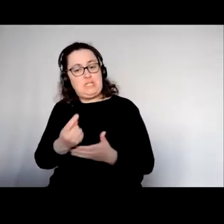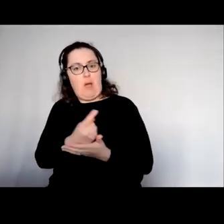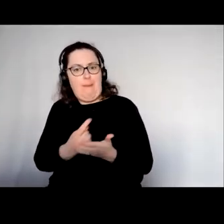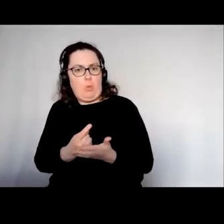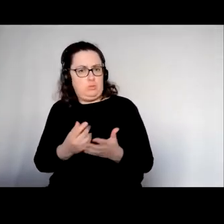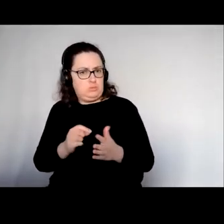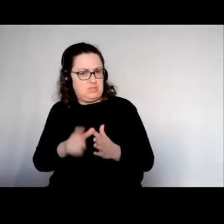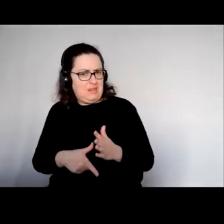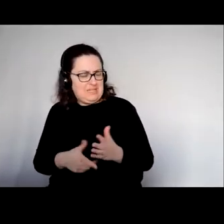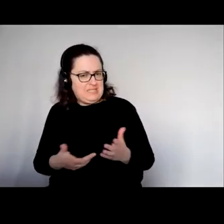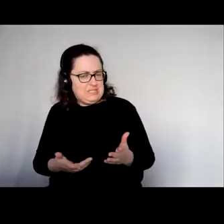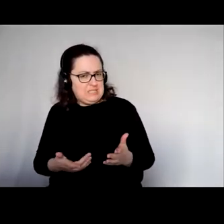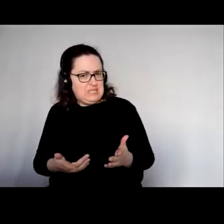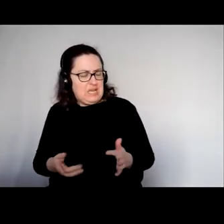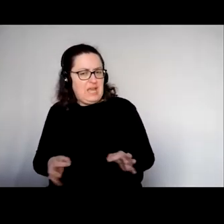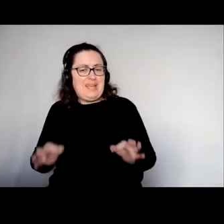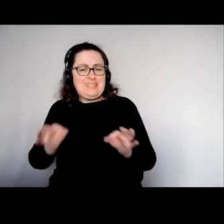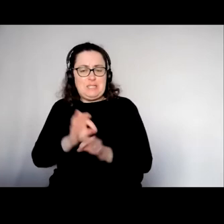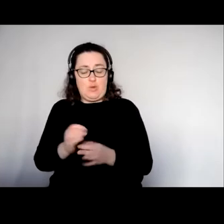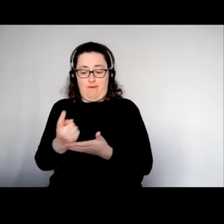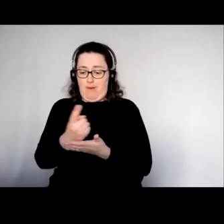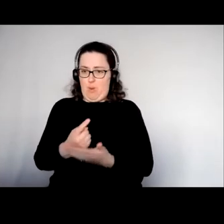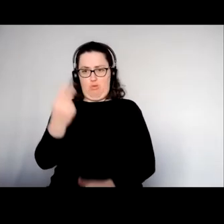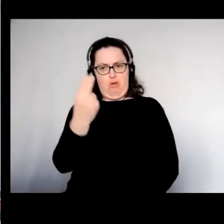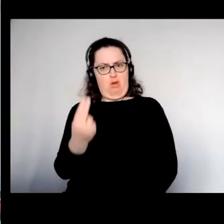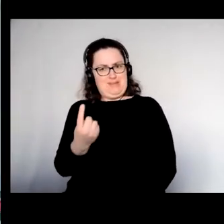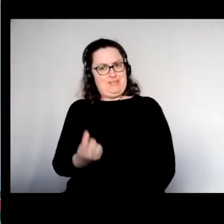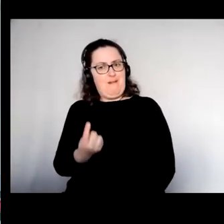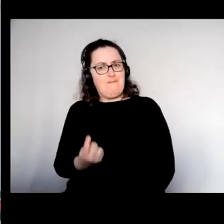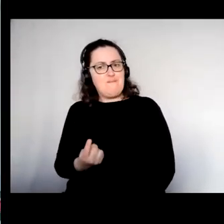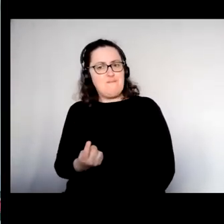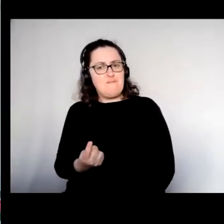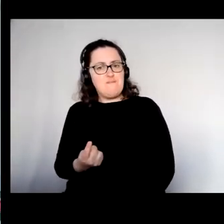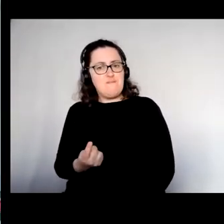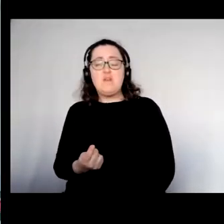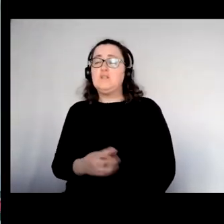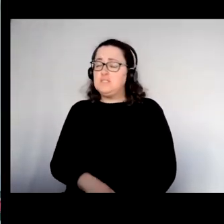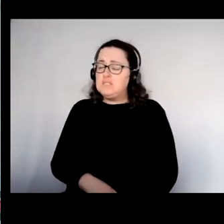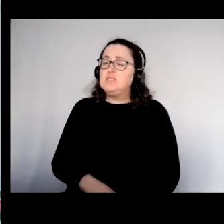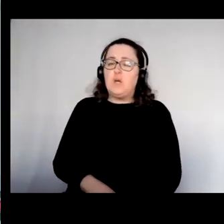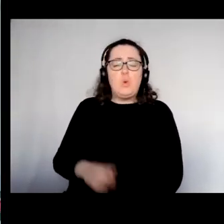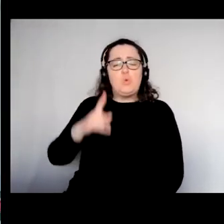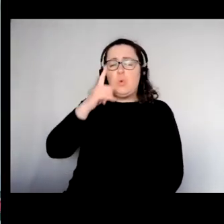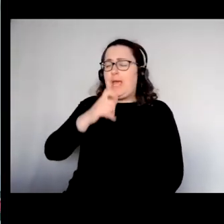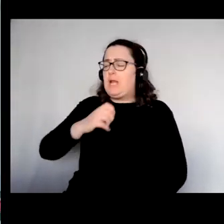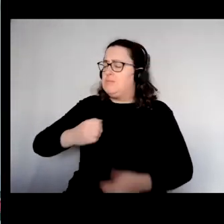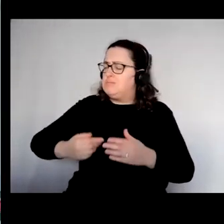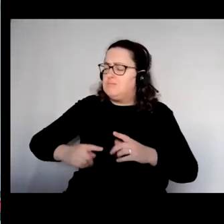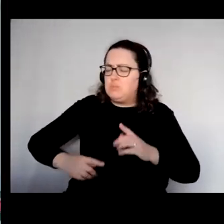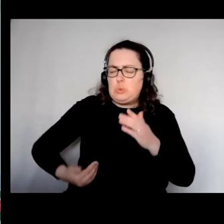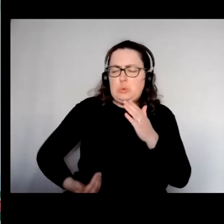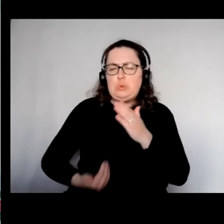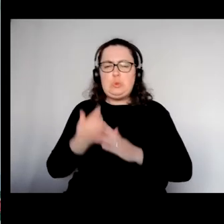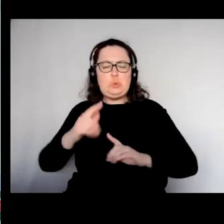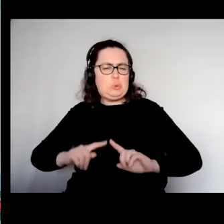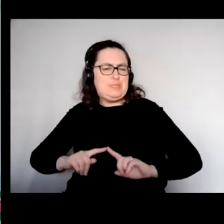disability, rather than it being about art. I think it's very telling that you can be doing cutting edge innovative